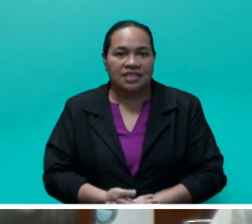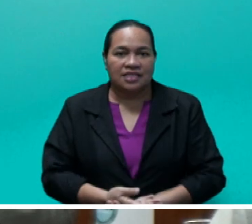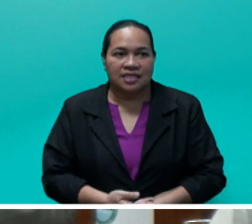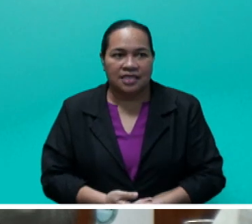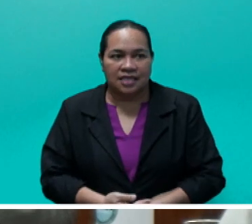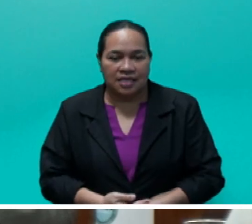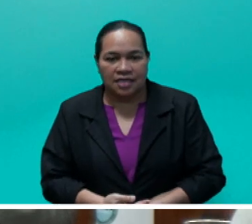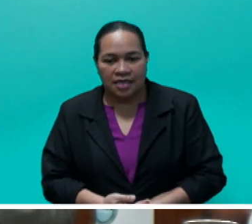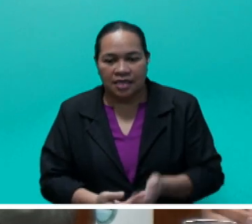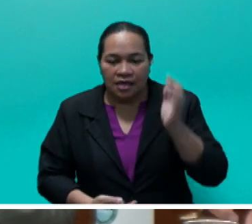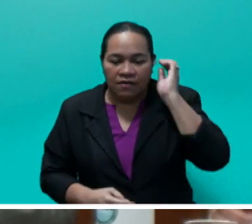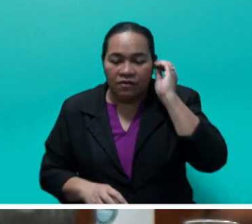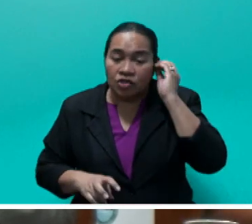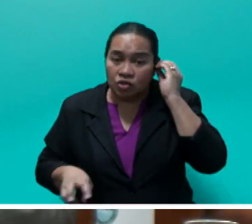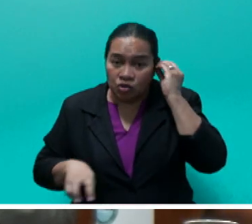For tourism, Honourable Speaker,